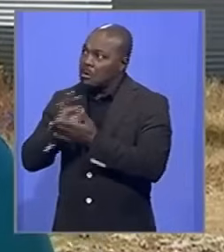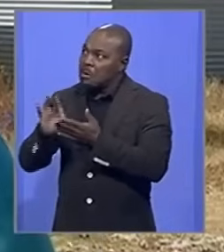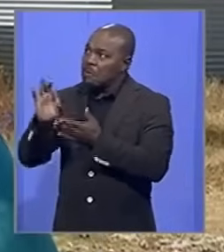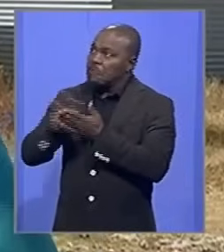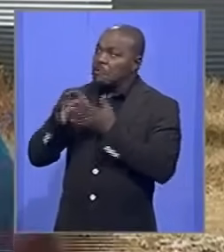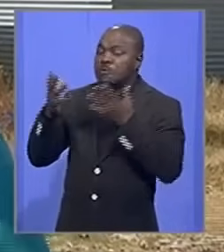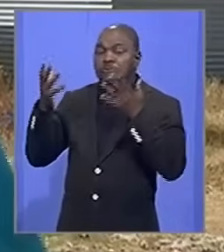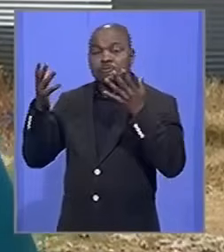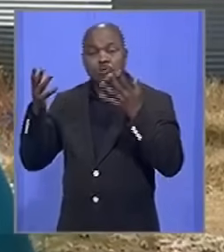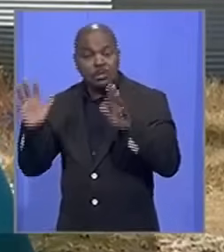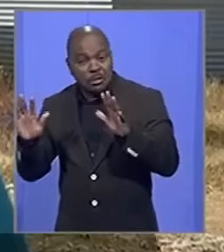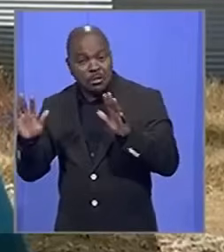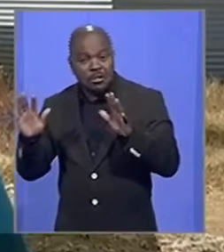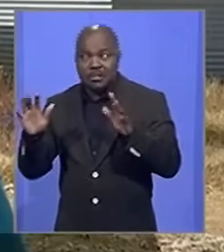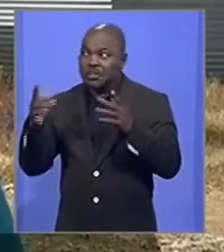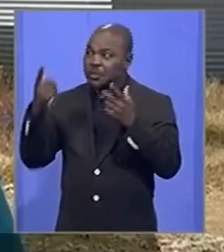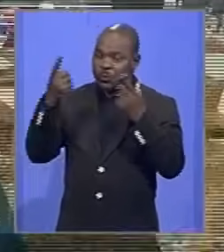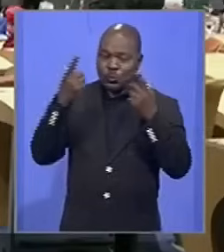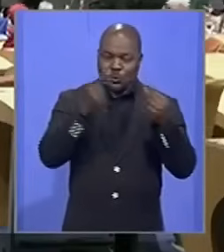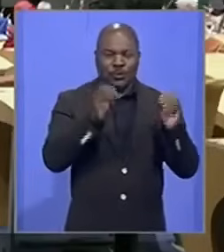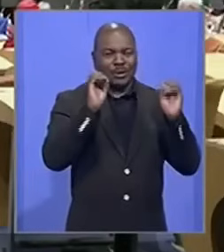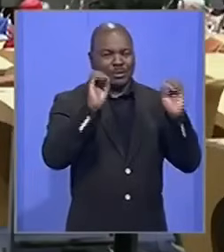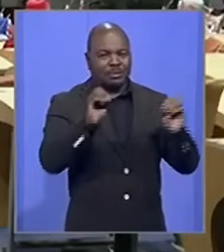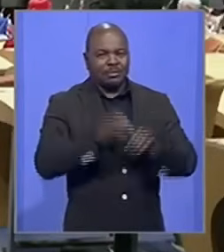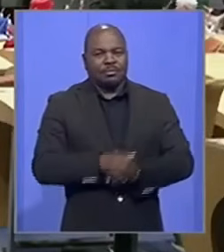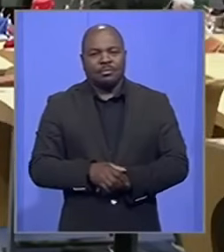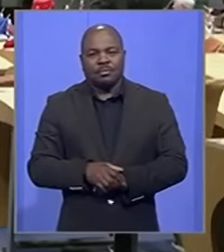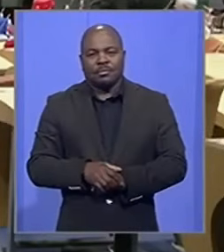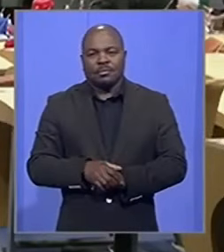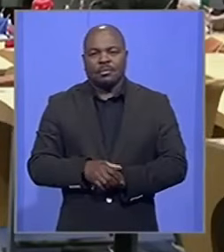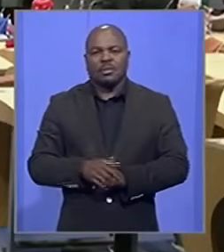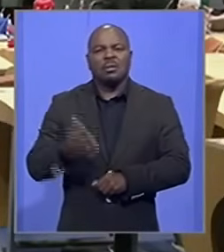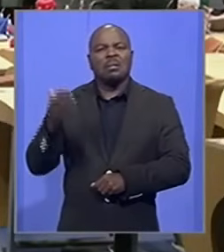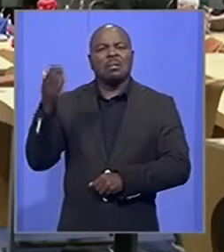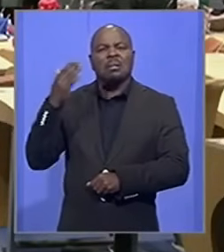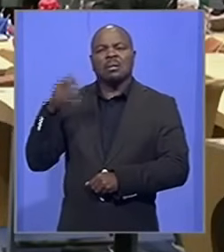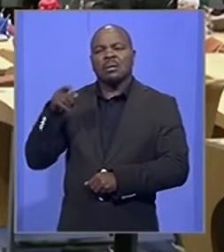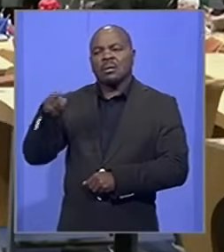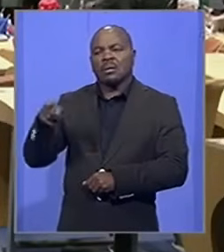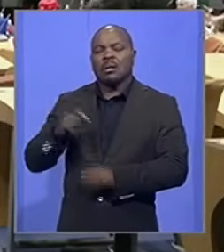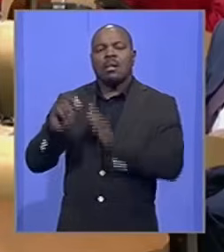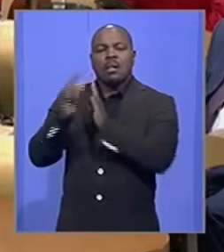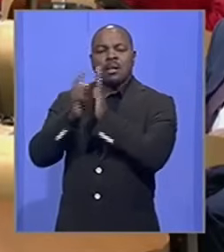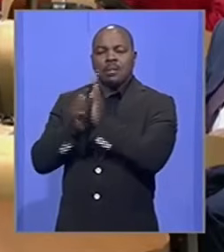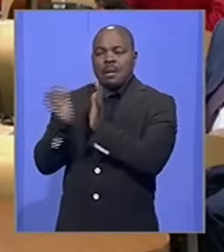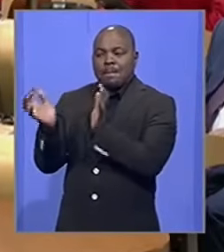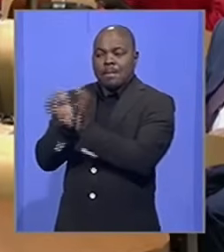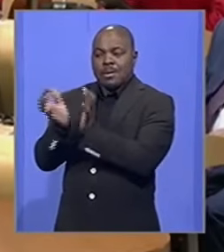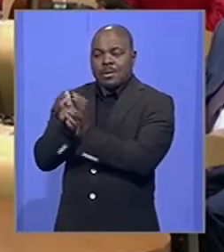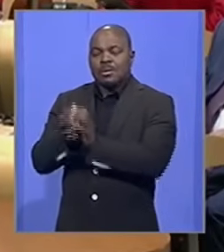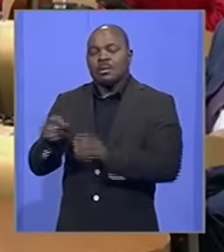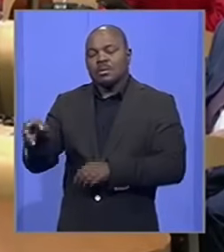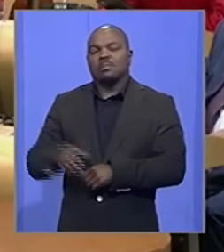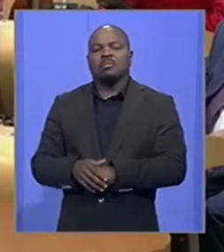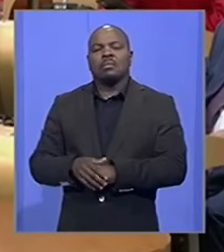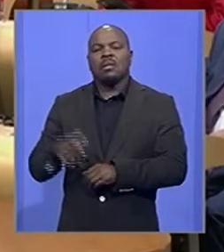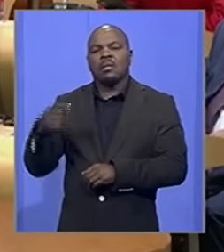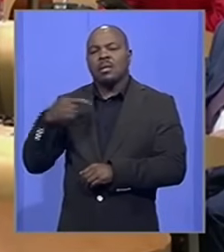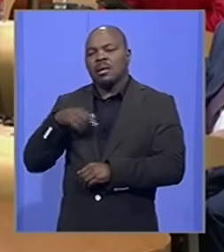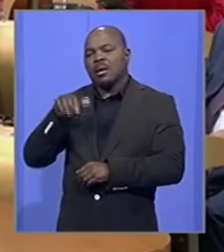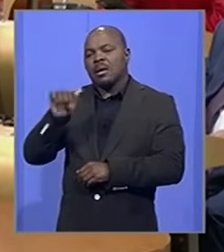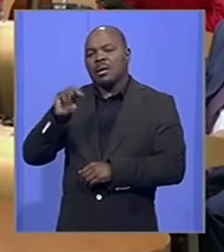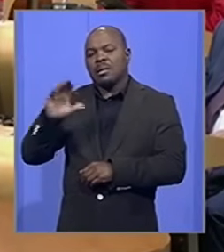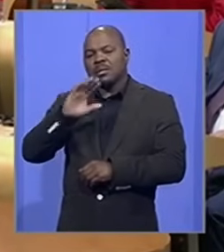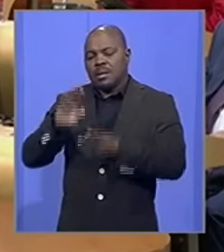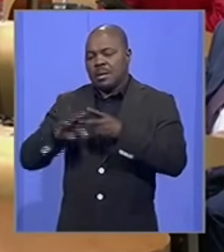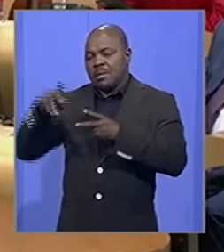vouta go ga go diragale sepe. Nakong ya kopano ya pele ya lekgotla la ketsamolao, mokga o busang o ile wa vouta le mokga wa